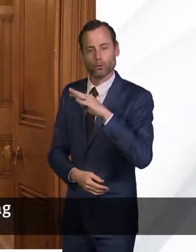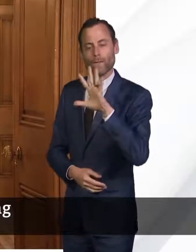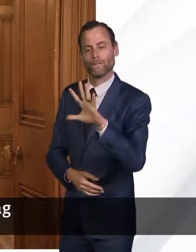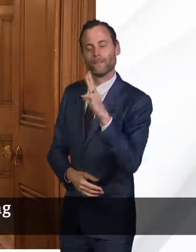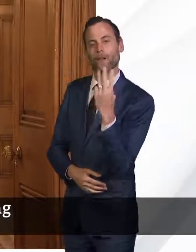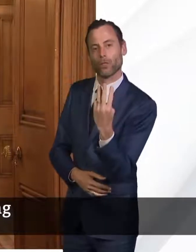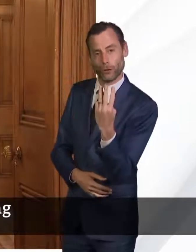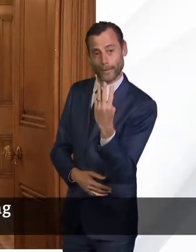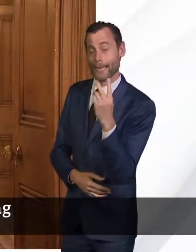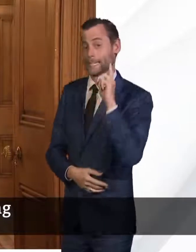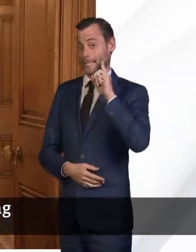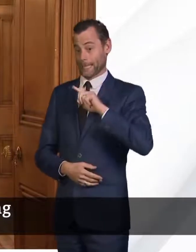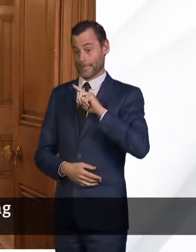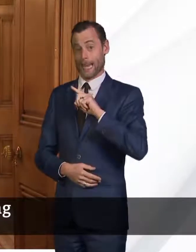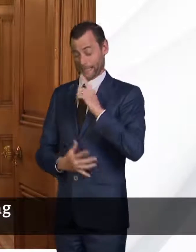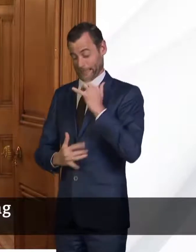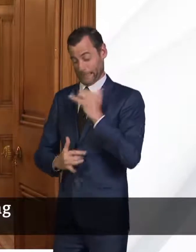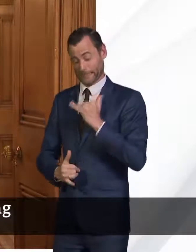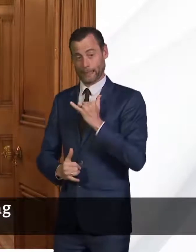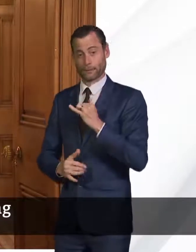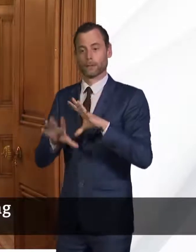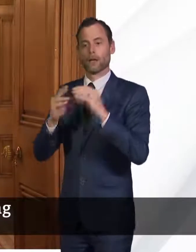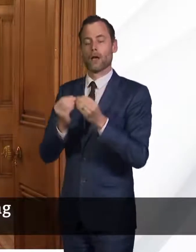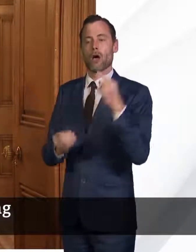43,453 yesterday.